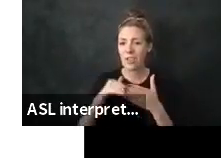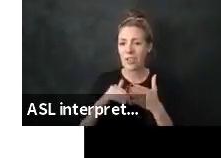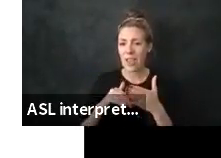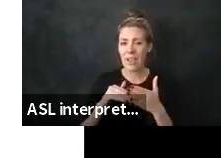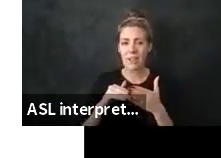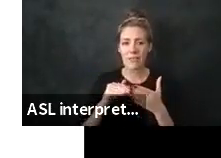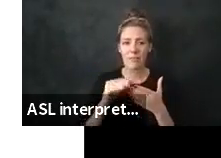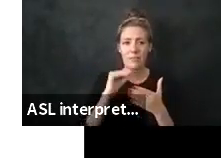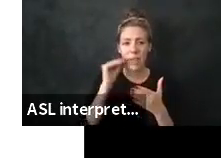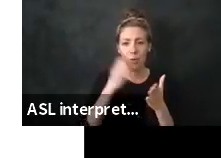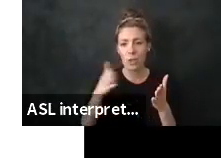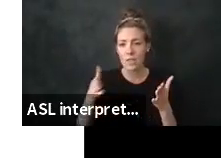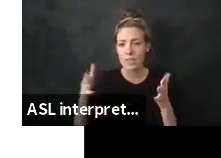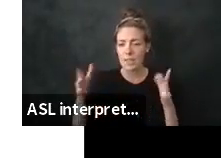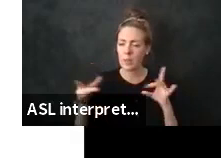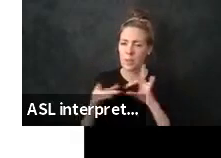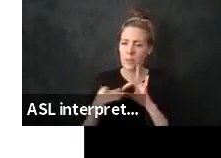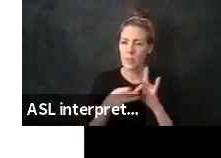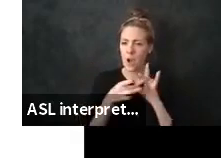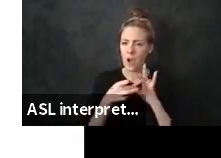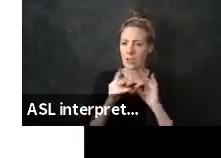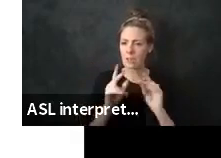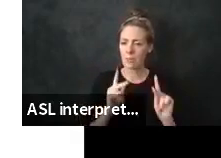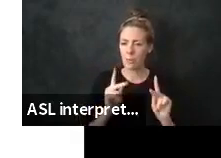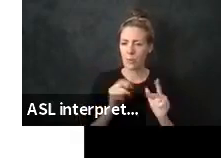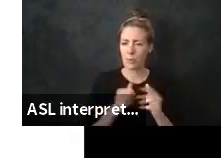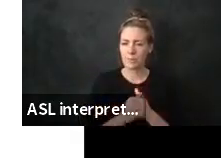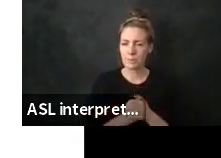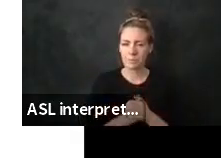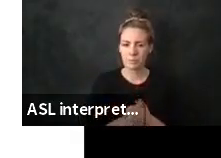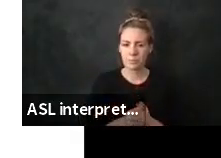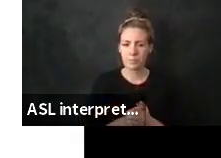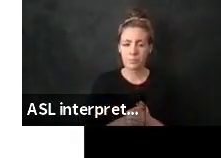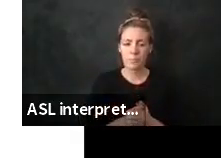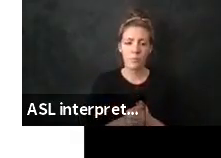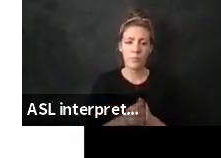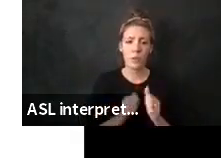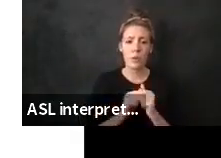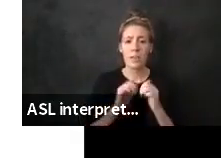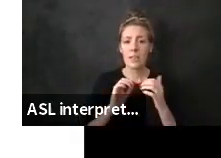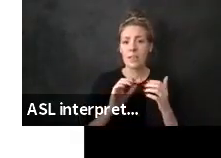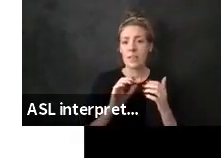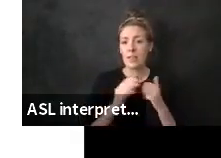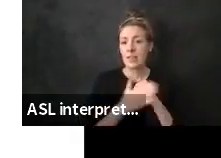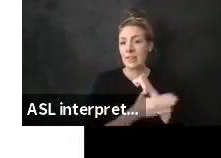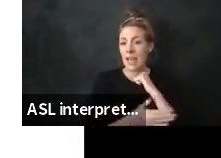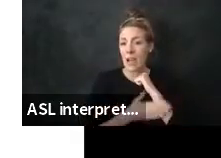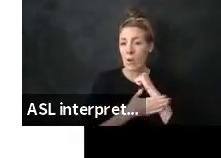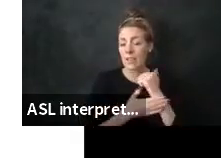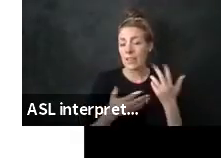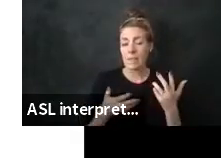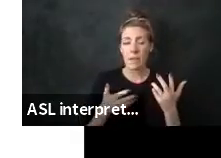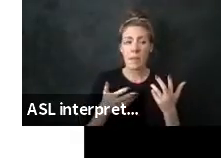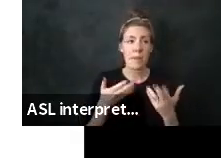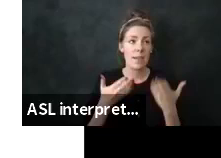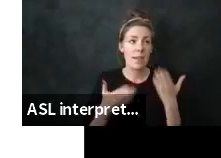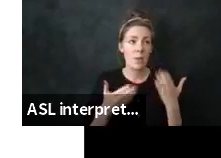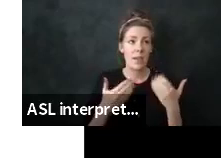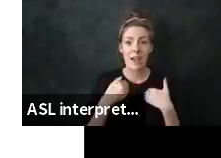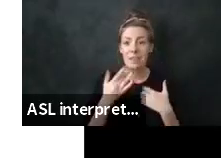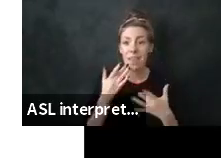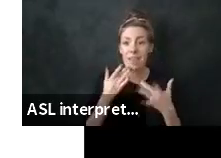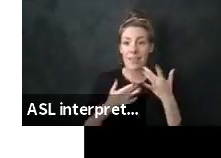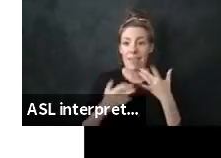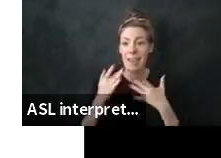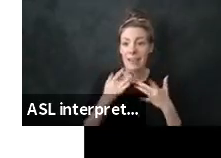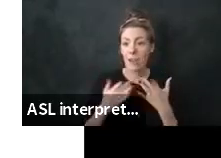community together. We're talking on a county-wide level, sometimes there's lack of services in certain areas. So those would be an all